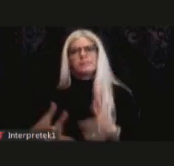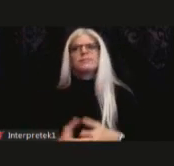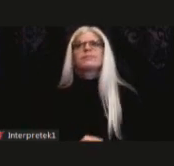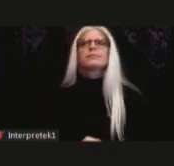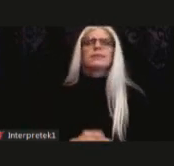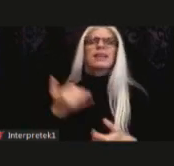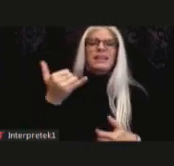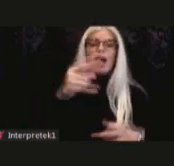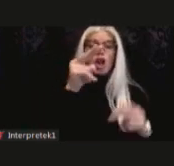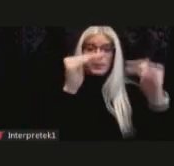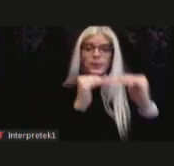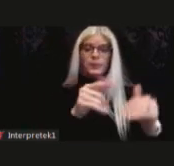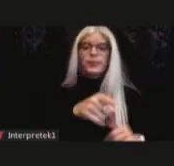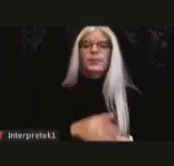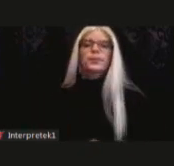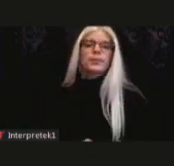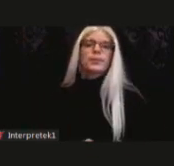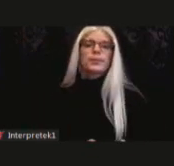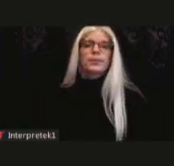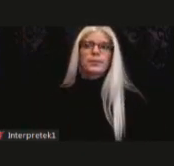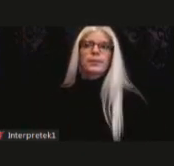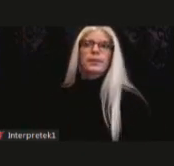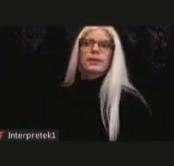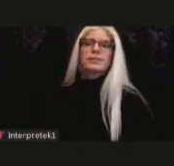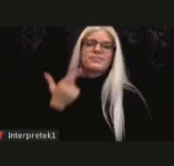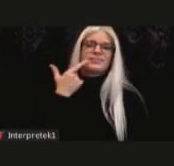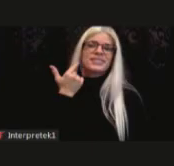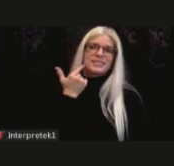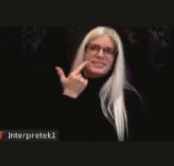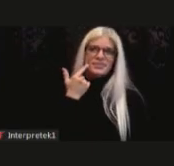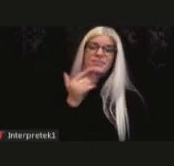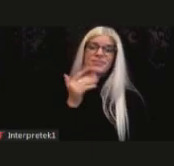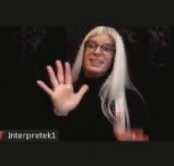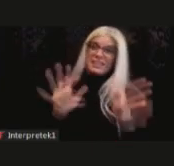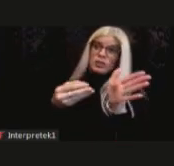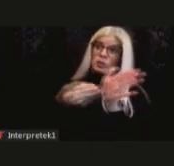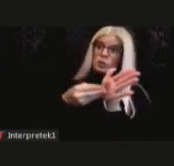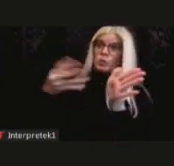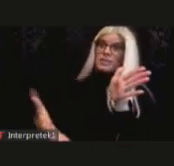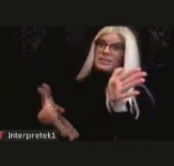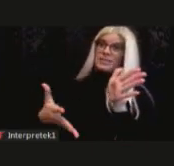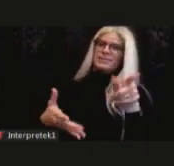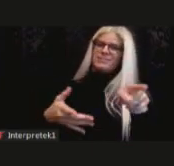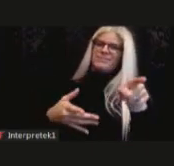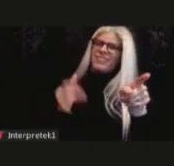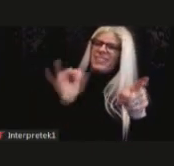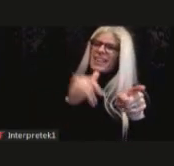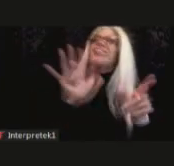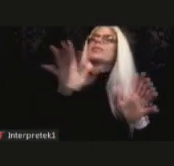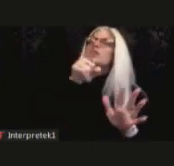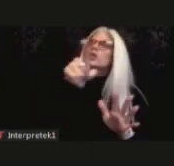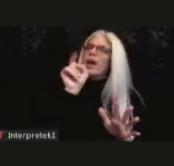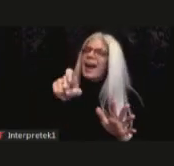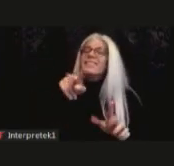Yeah, so again, students make some of these numbers a little, have to take them with a grain of salt. But the median